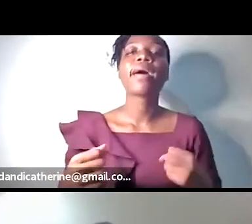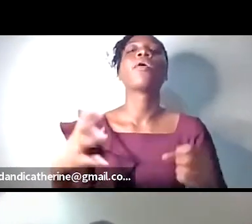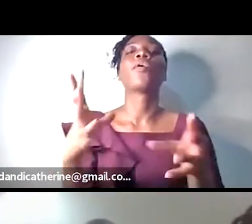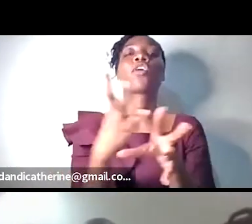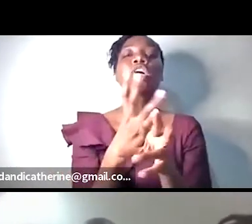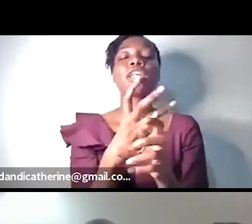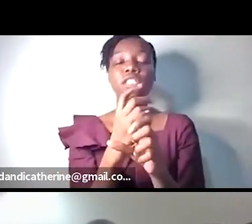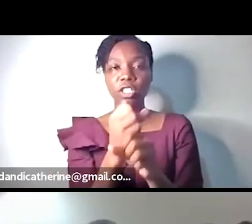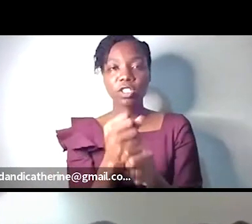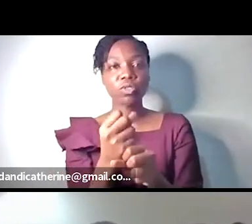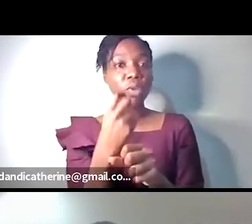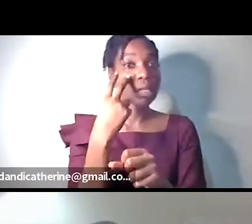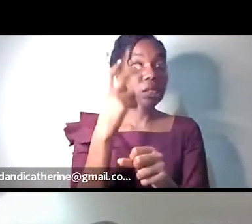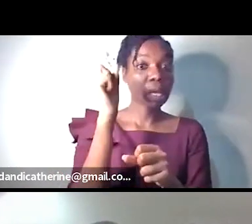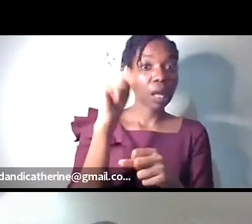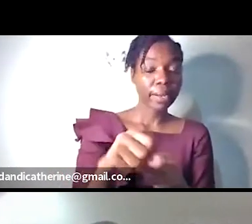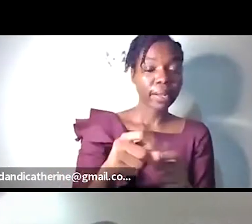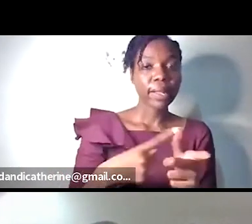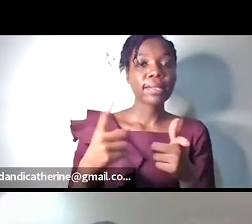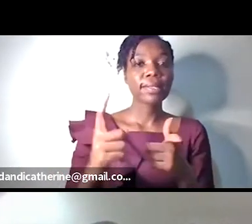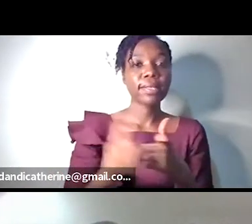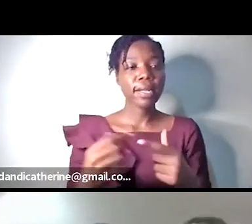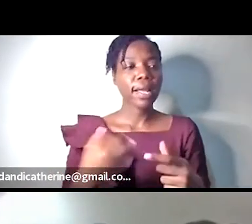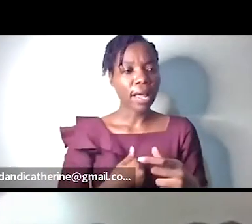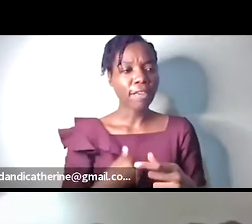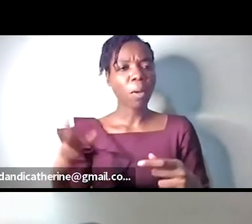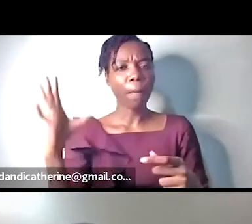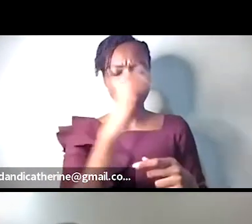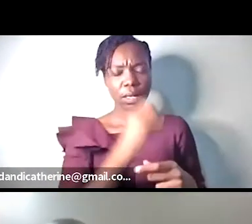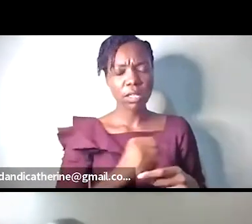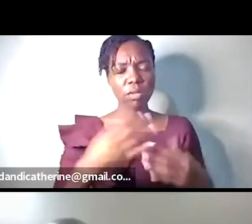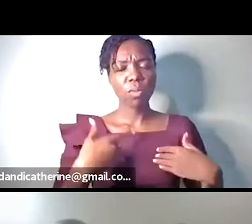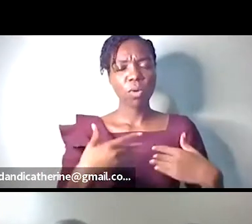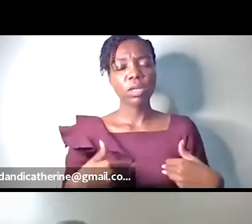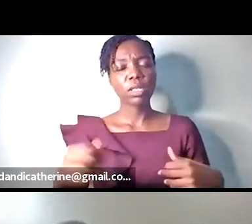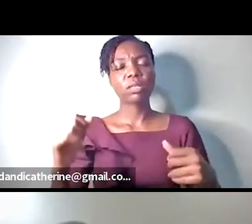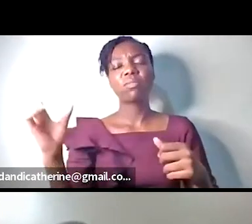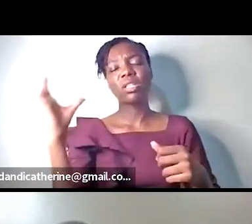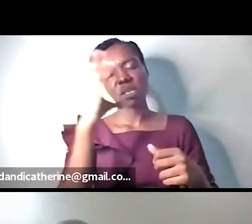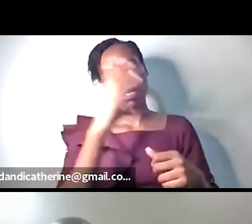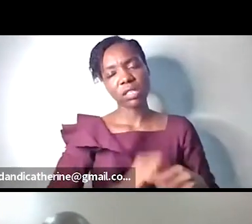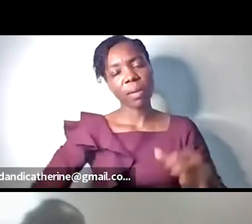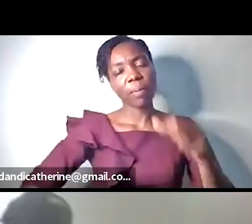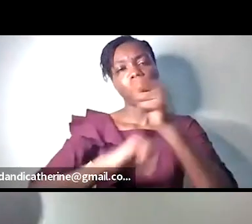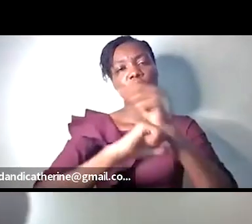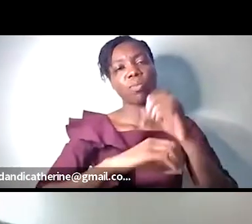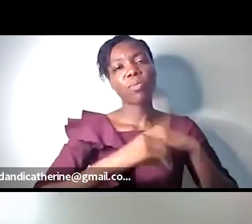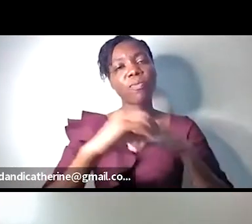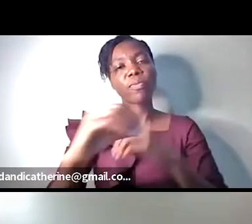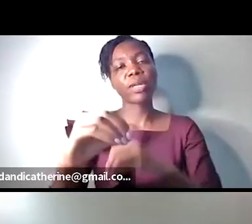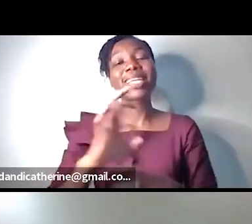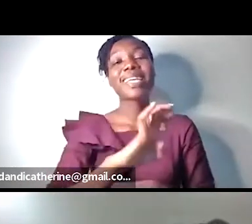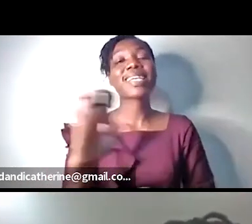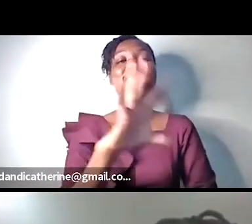lack policies that can support women at work. I don't know, I think in East Africa, it is